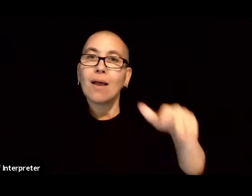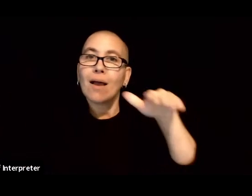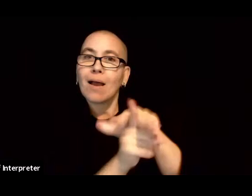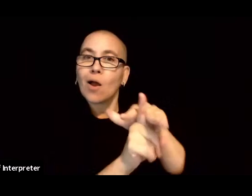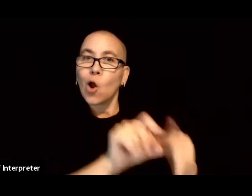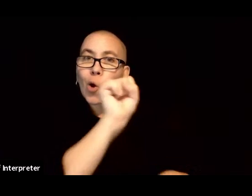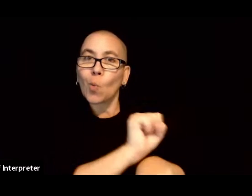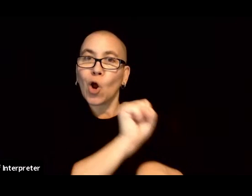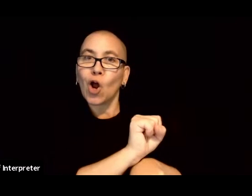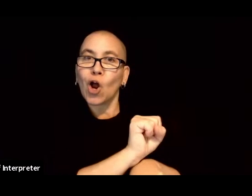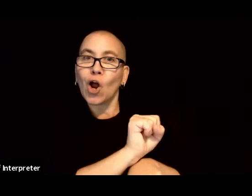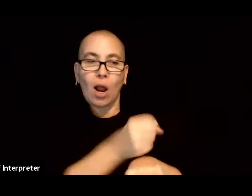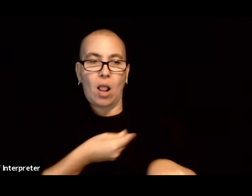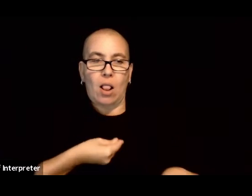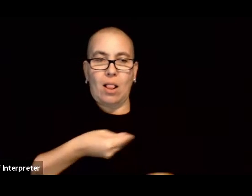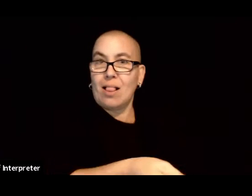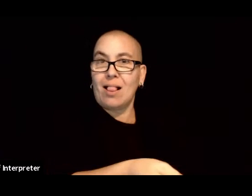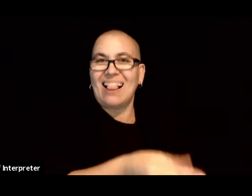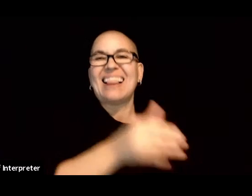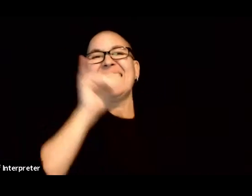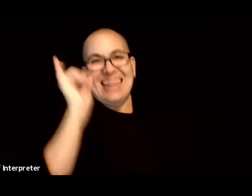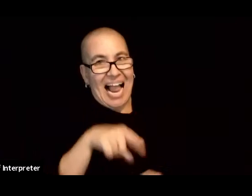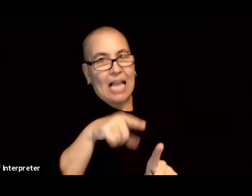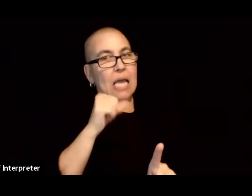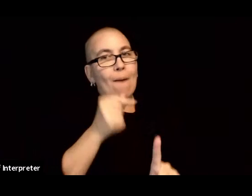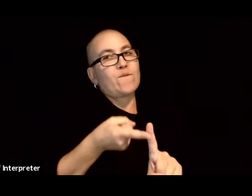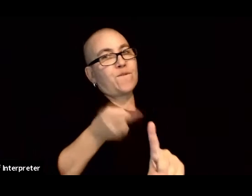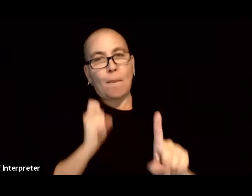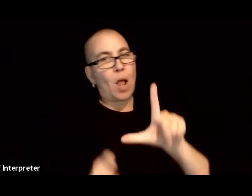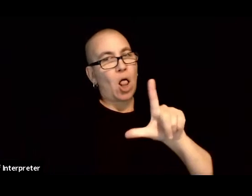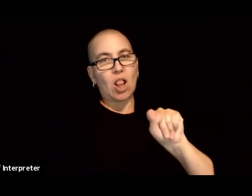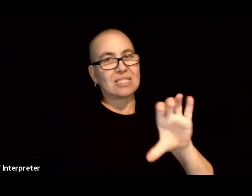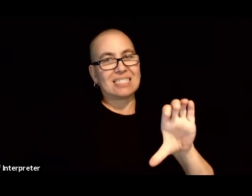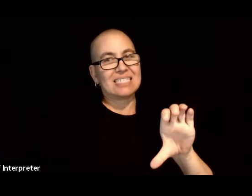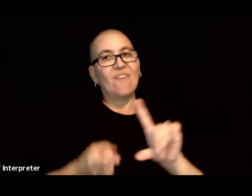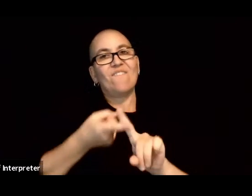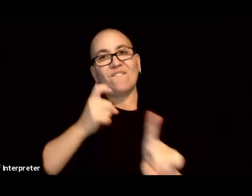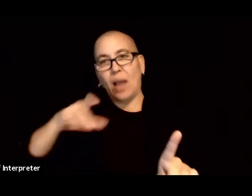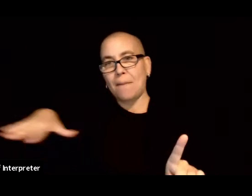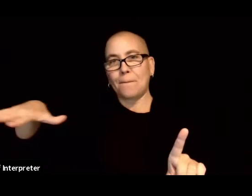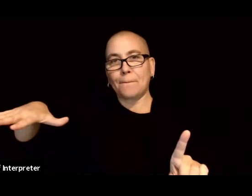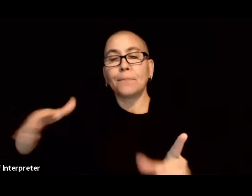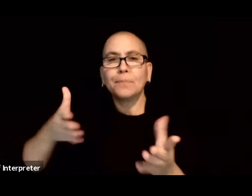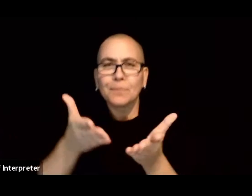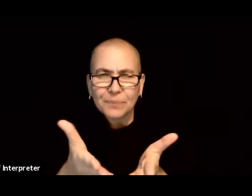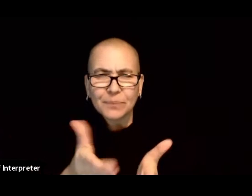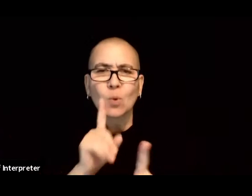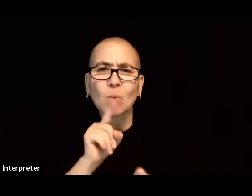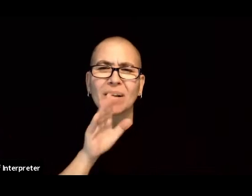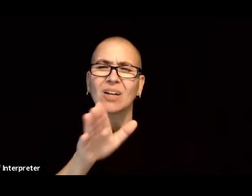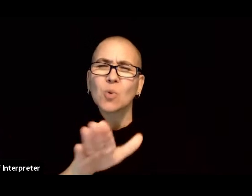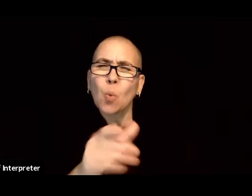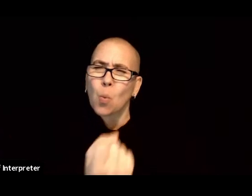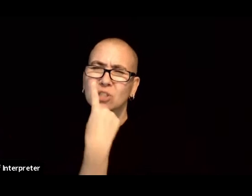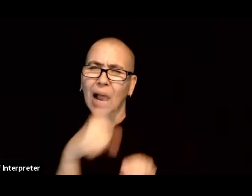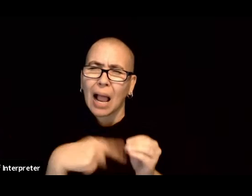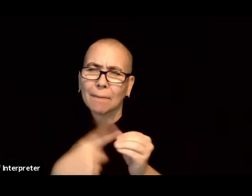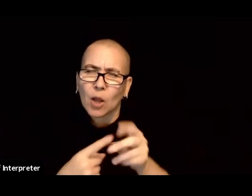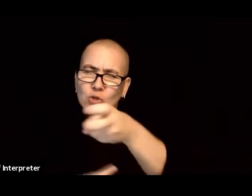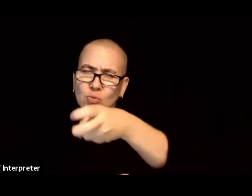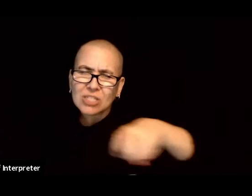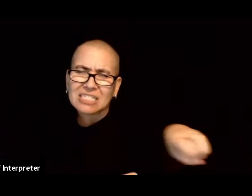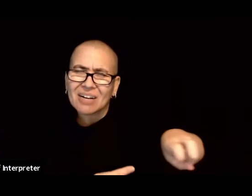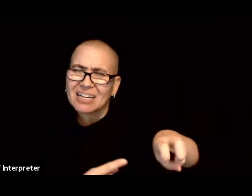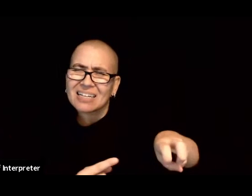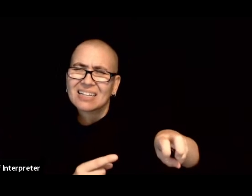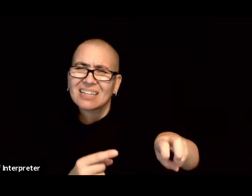about transfers from hospitals to long-term care, Chris, can you, I know you updated on data about